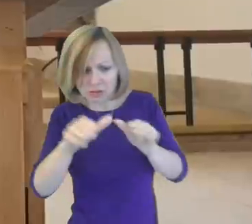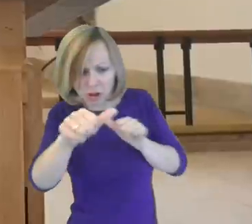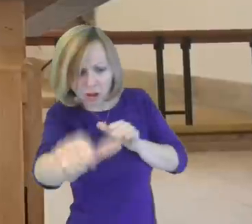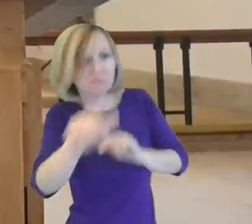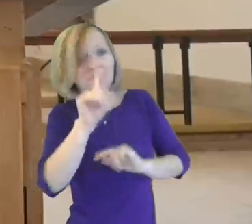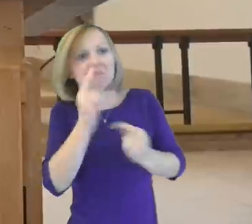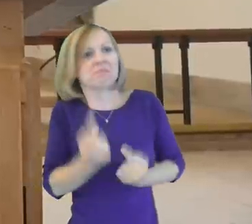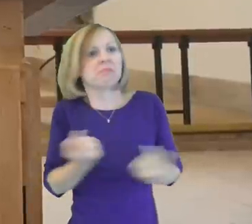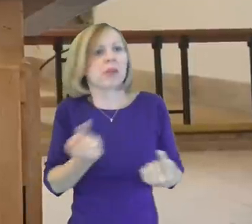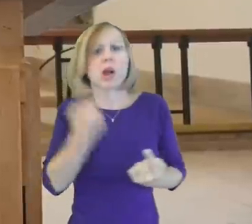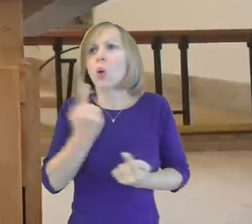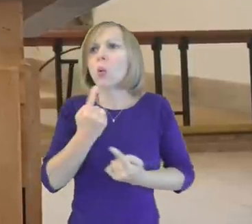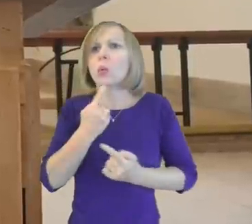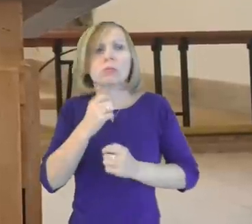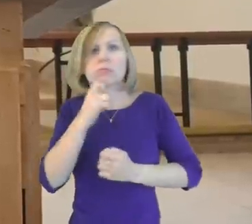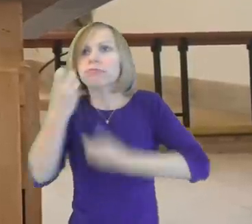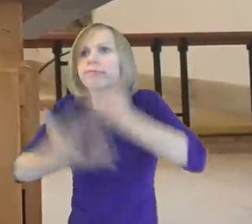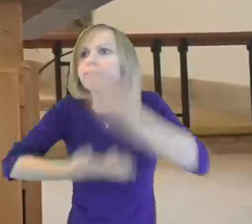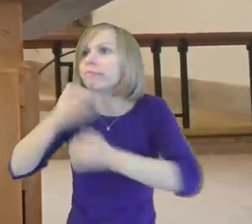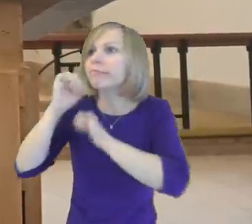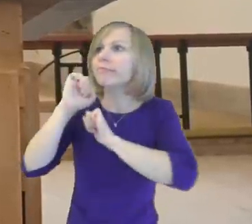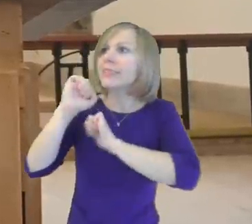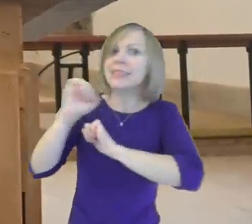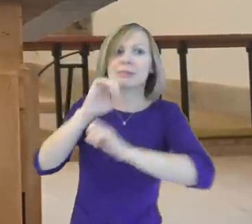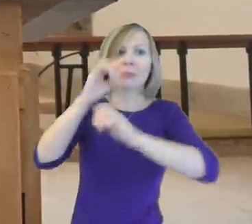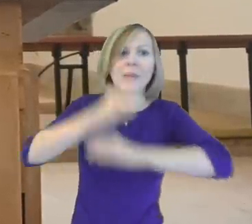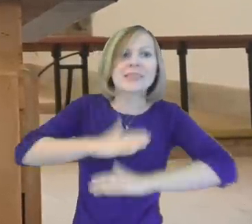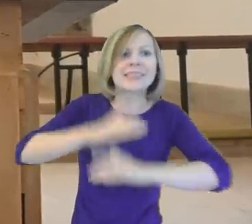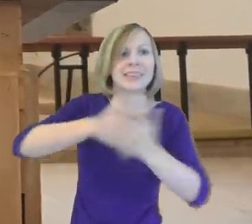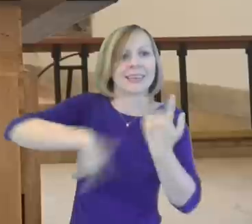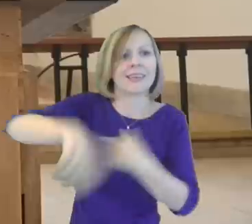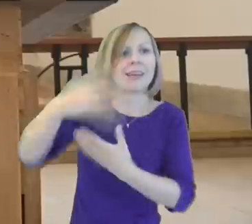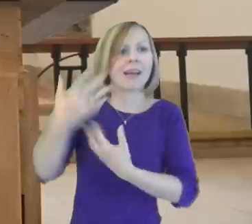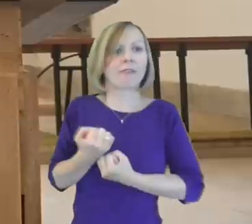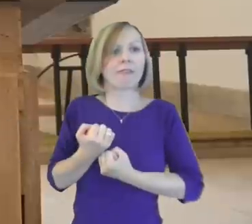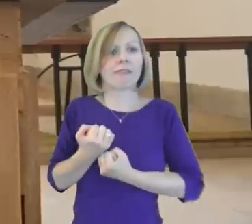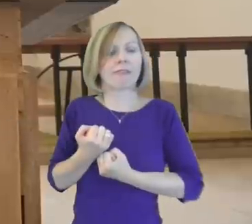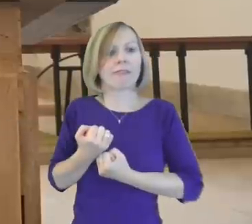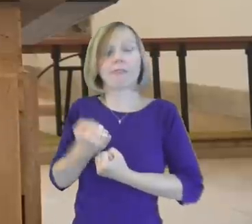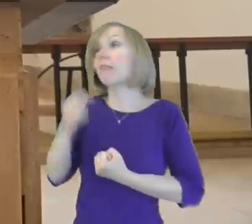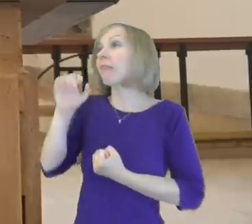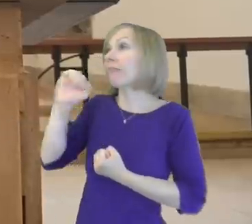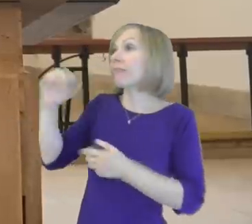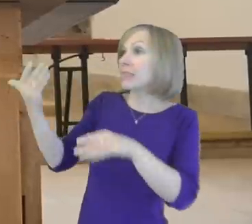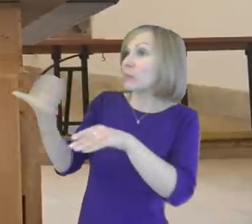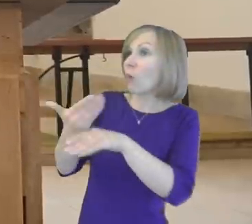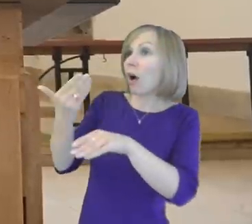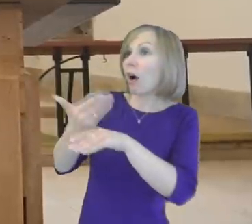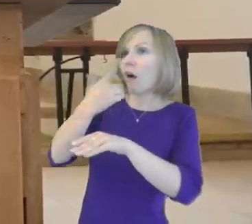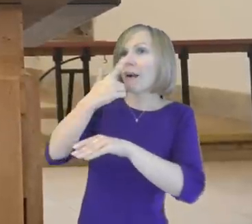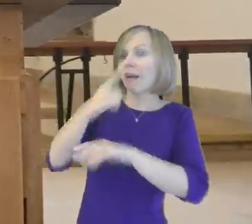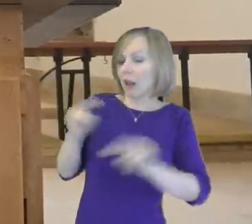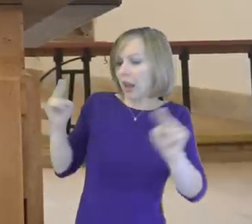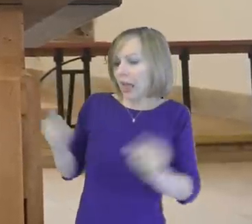As for the wondrous works of the Lord, there may nothing be taken from them, neither may anything be put unto